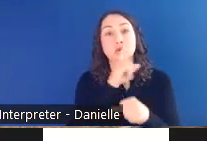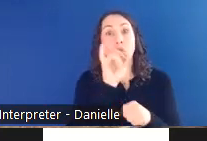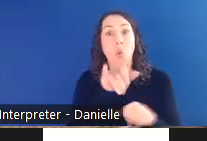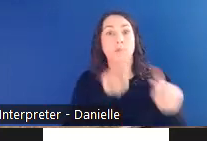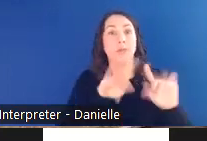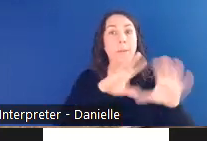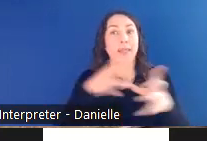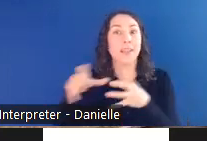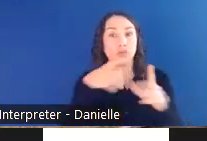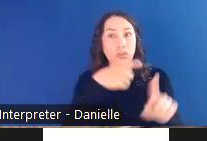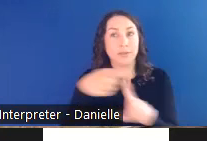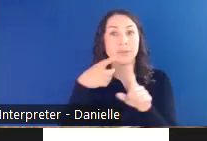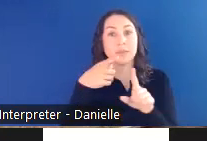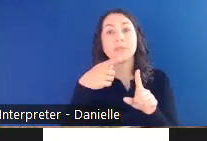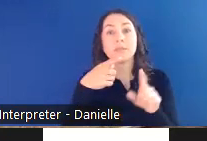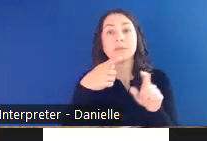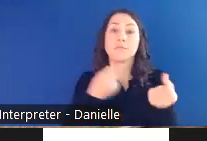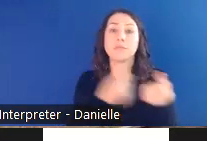populations.